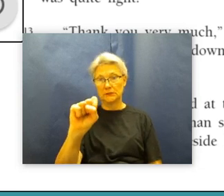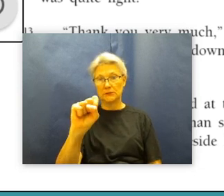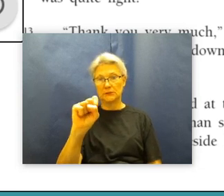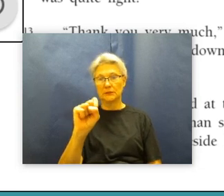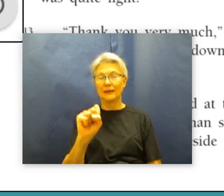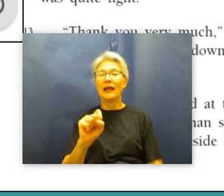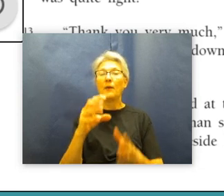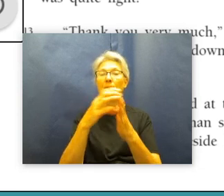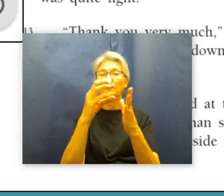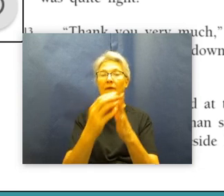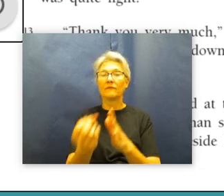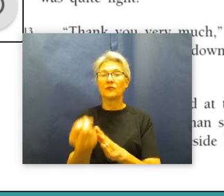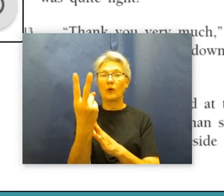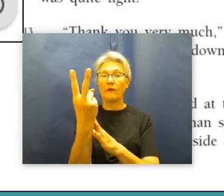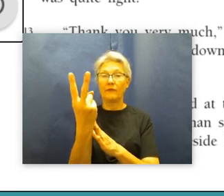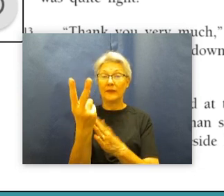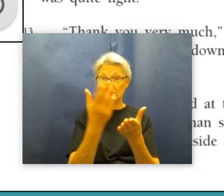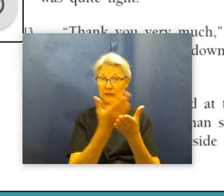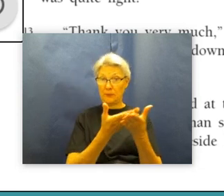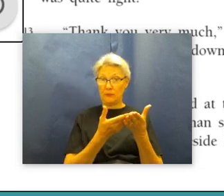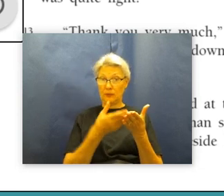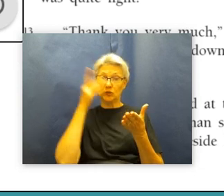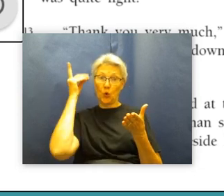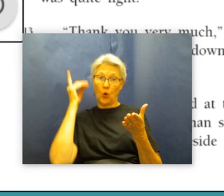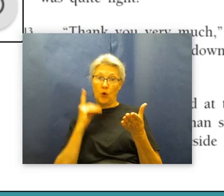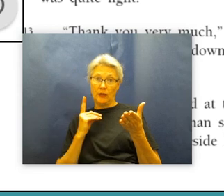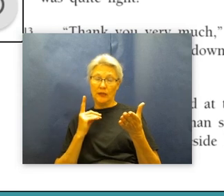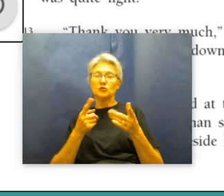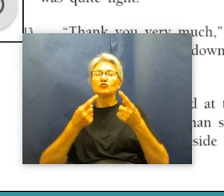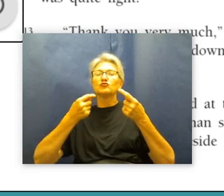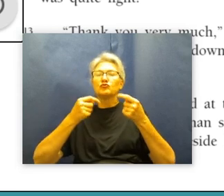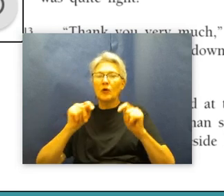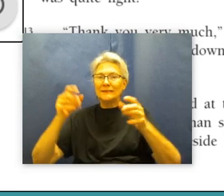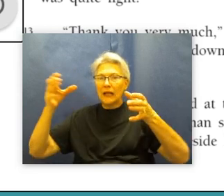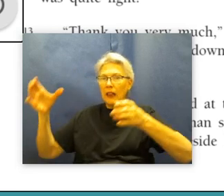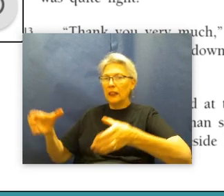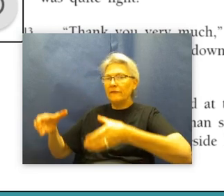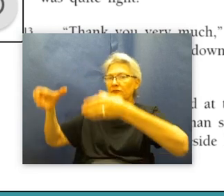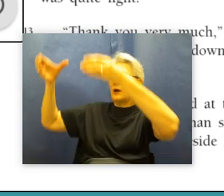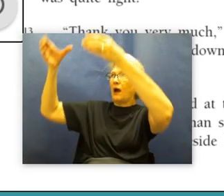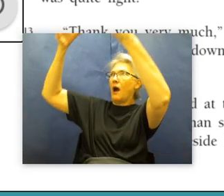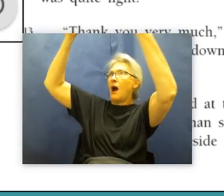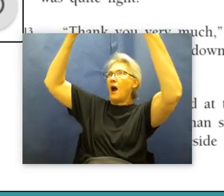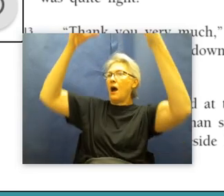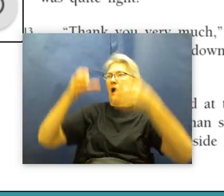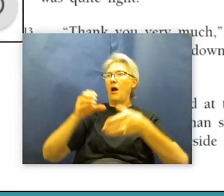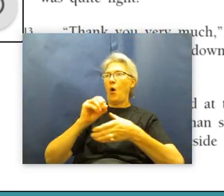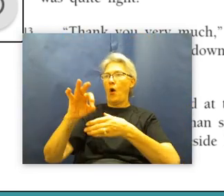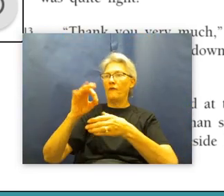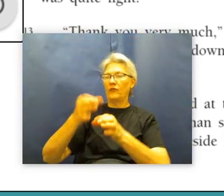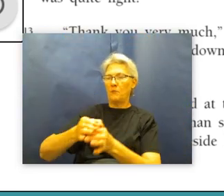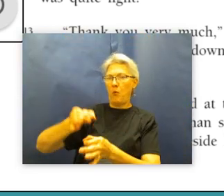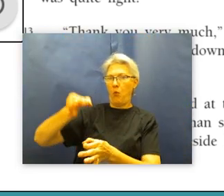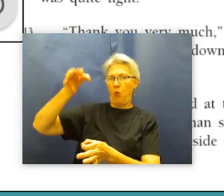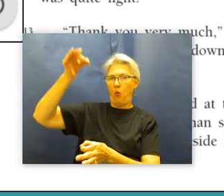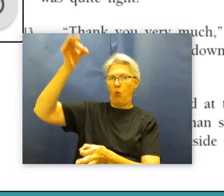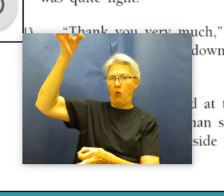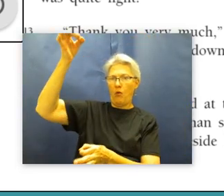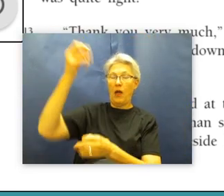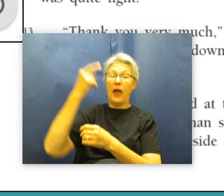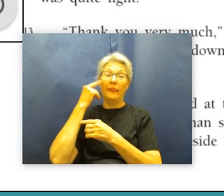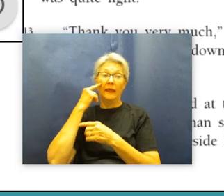to paragraph 12, this is the part where Dorothy tries to lift the scarecrow off of the pole. In this moment, I think